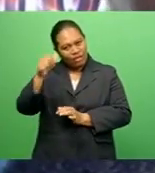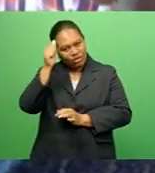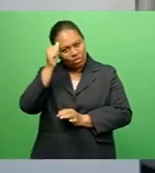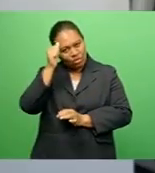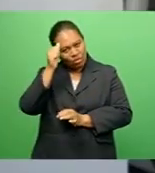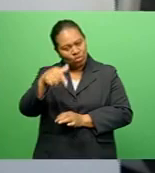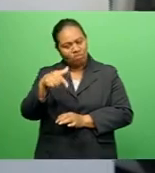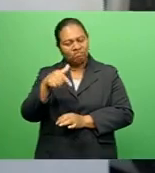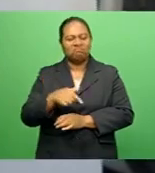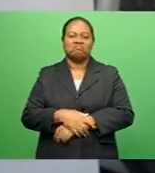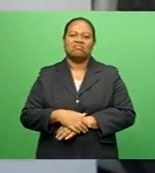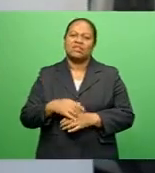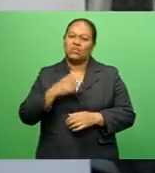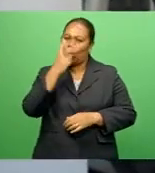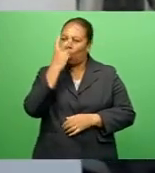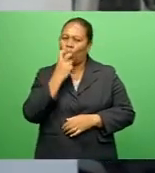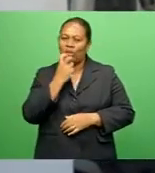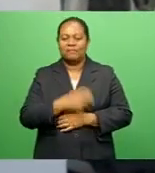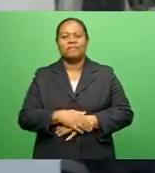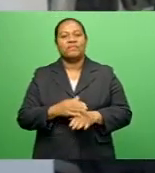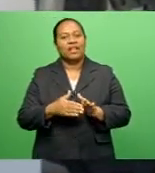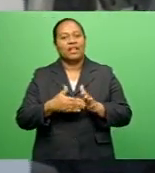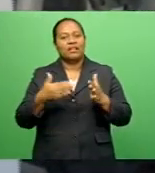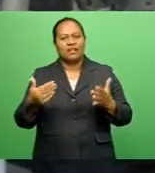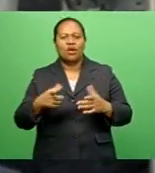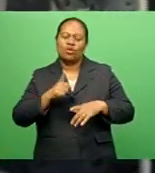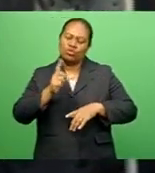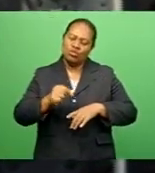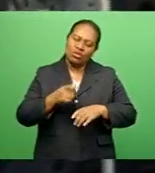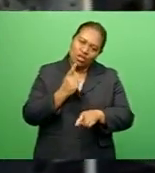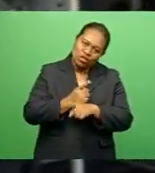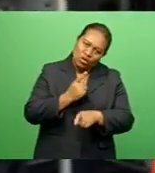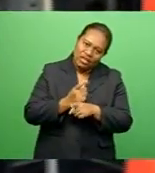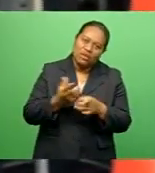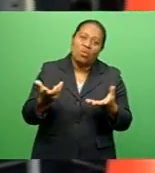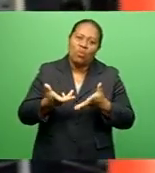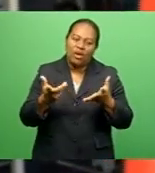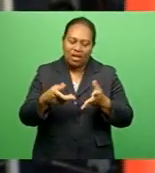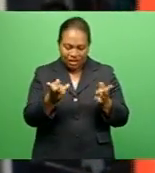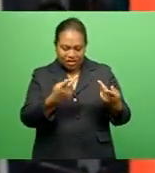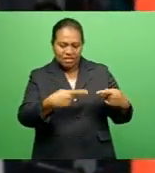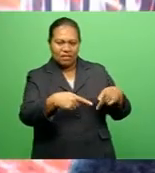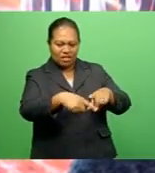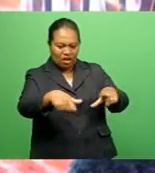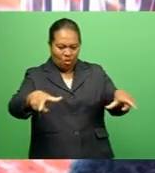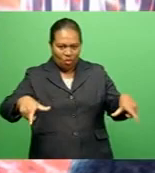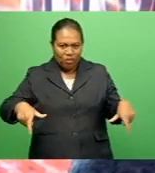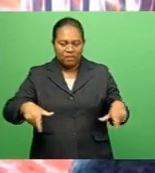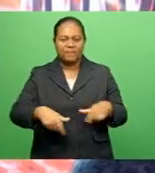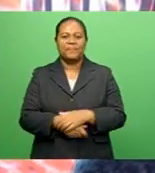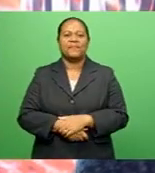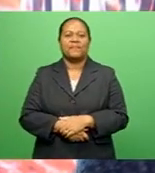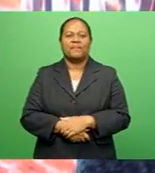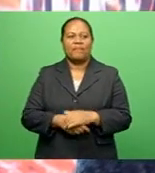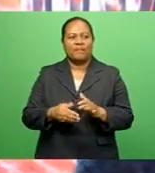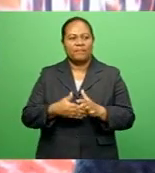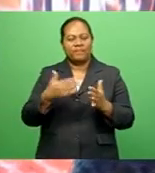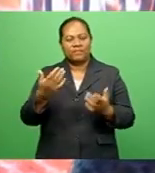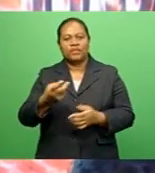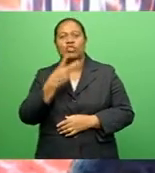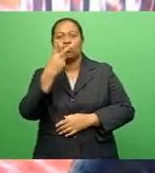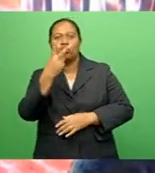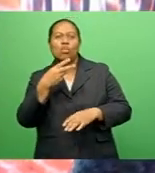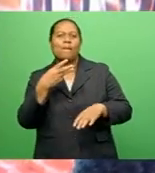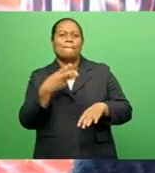everything's okay. Chan says he will only do the talking in the ring. This build-up preparation been doing from the last 2 months.